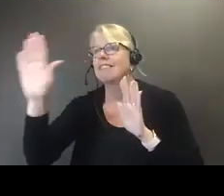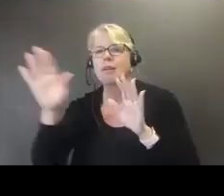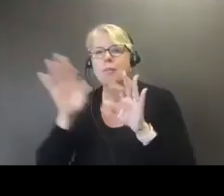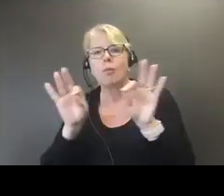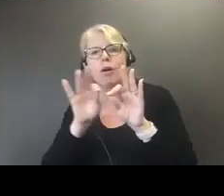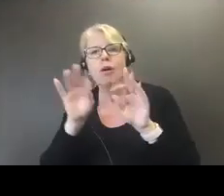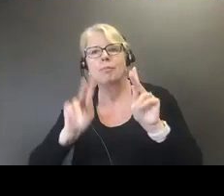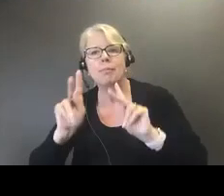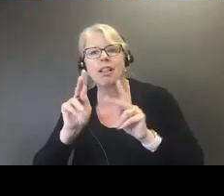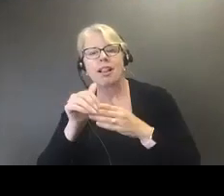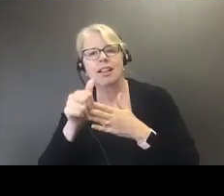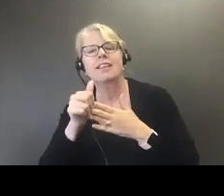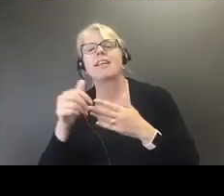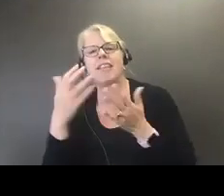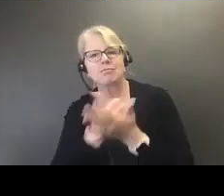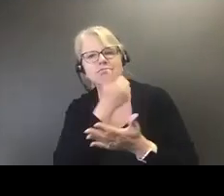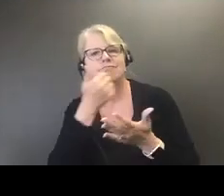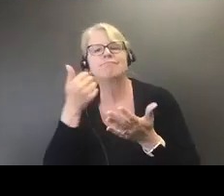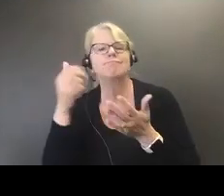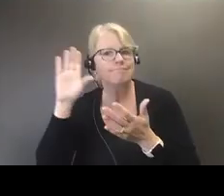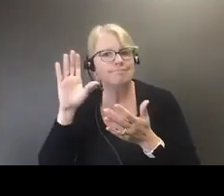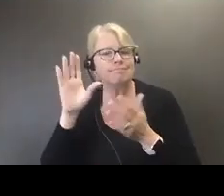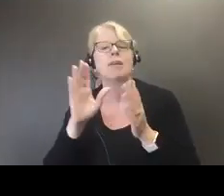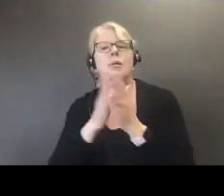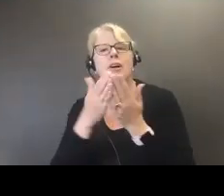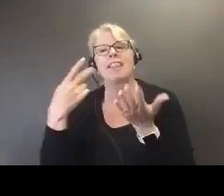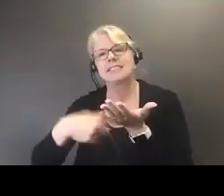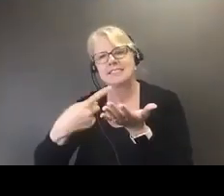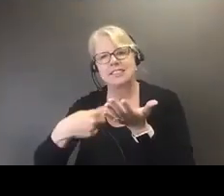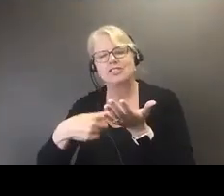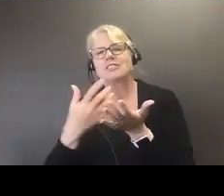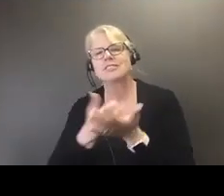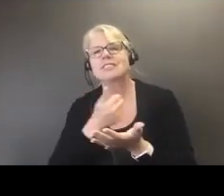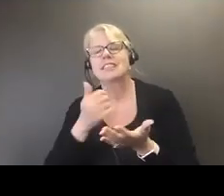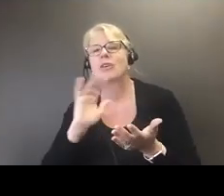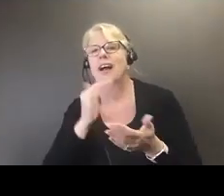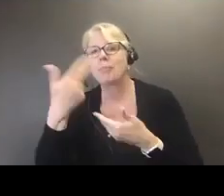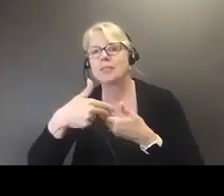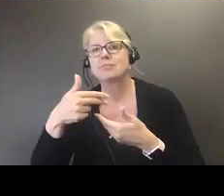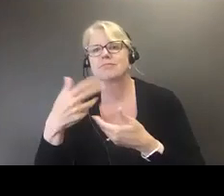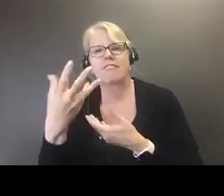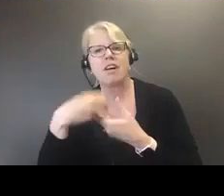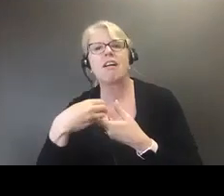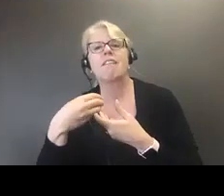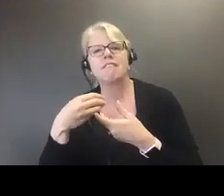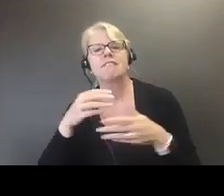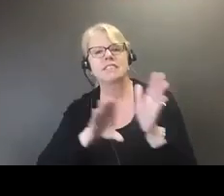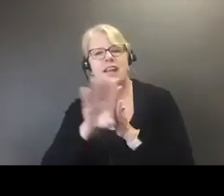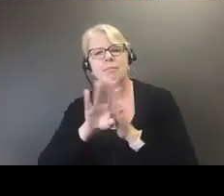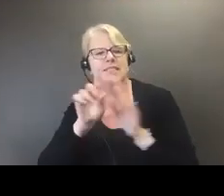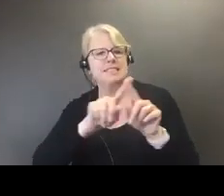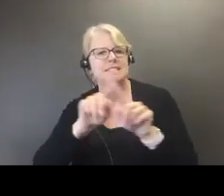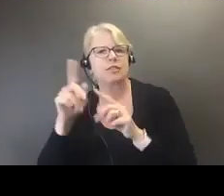And there's always a chance for discussion. And I just want to note here that our participants are very involved in developing these program